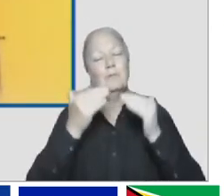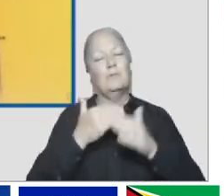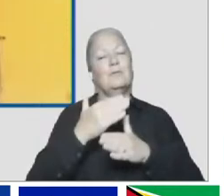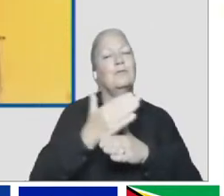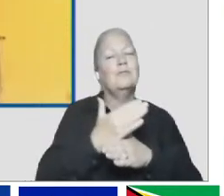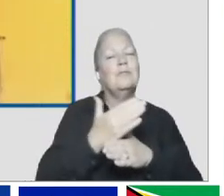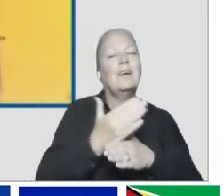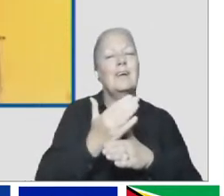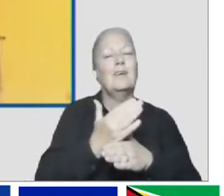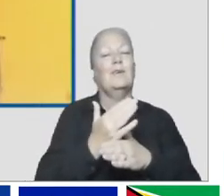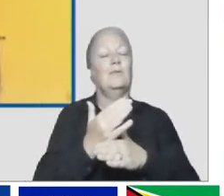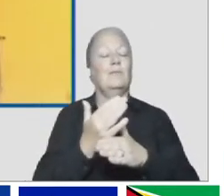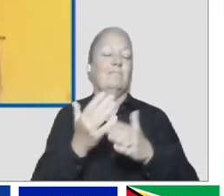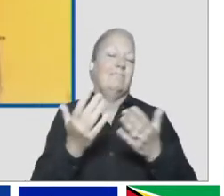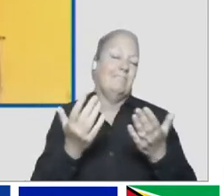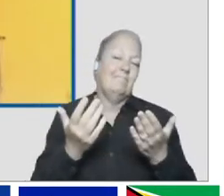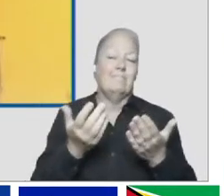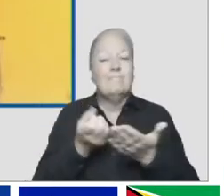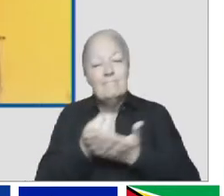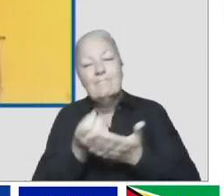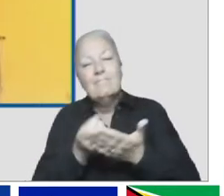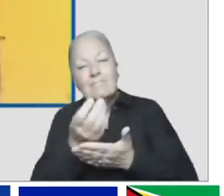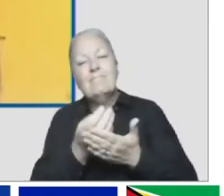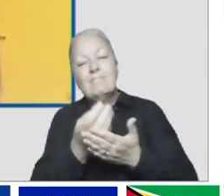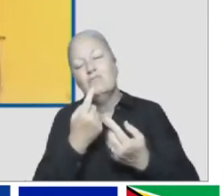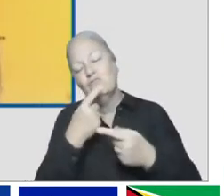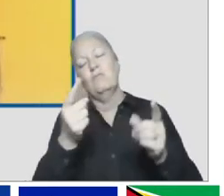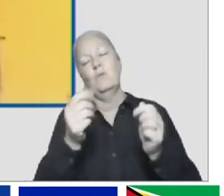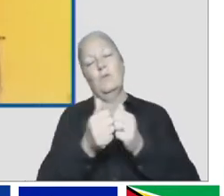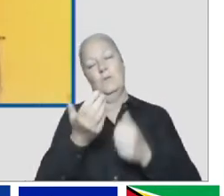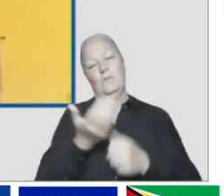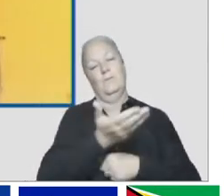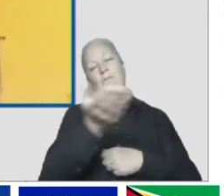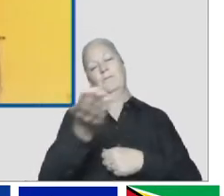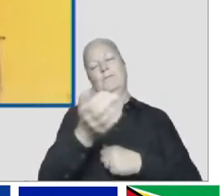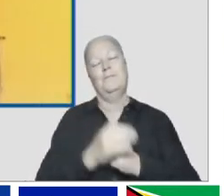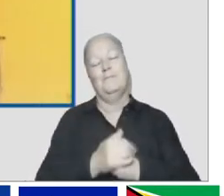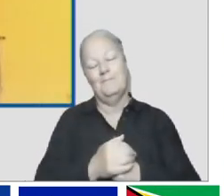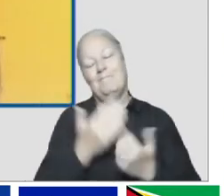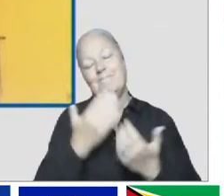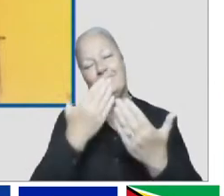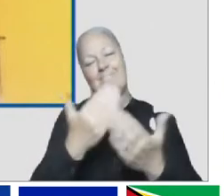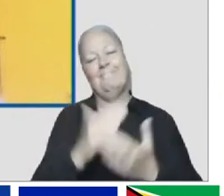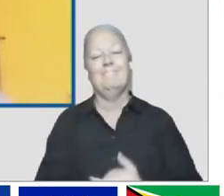this message with all of you. Thank you.